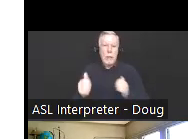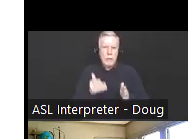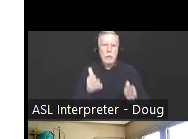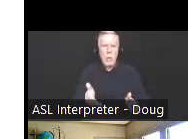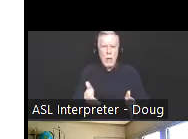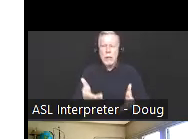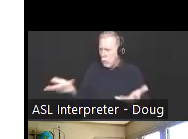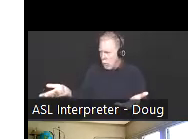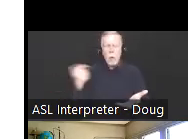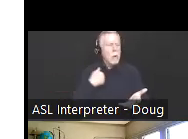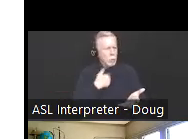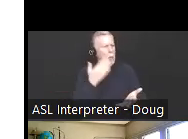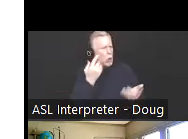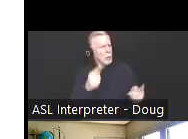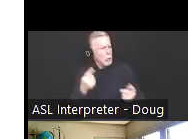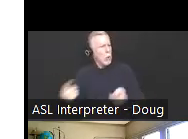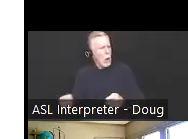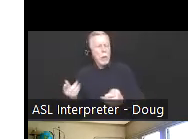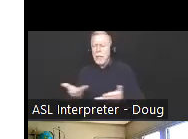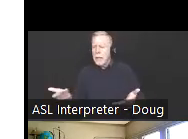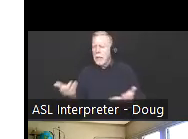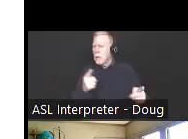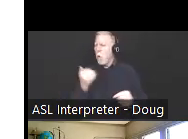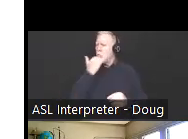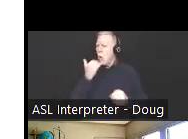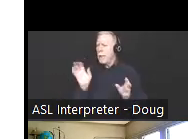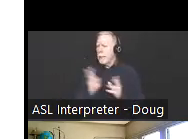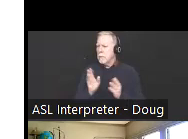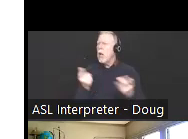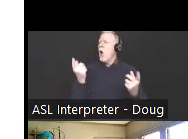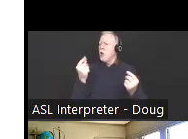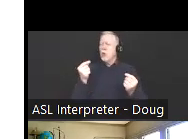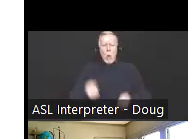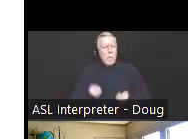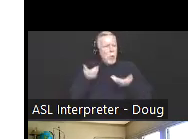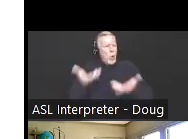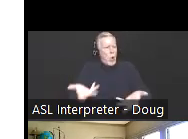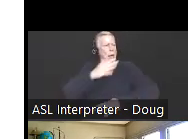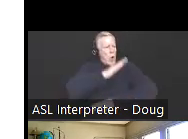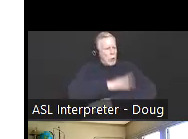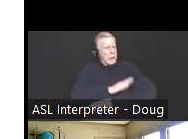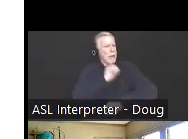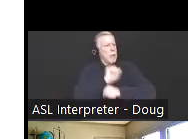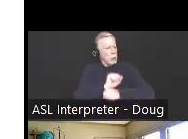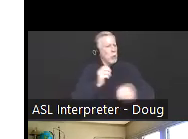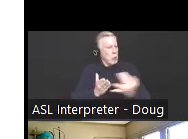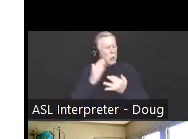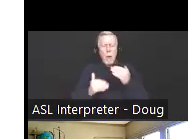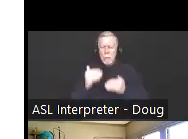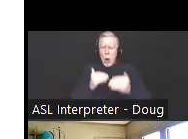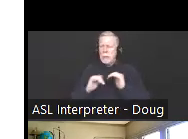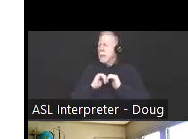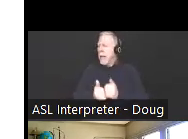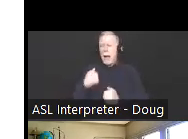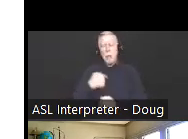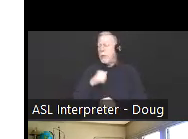going on and what goes wrong in these meetings. Let's get it all out on the table, and let's work through a process of how we don't do